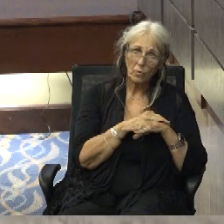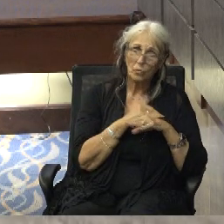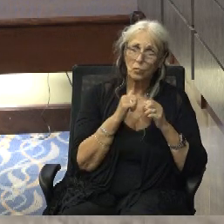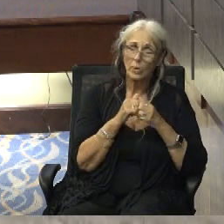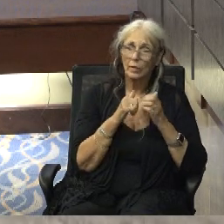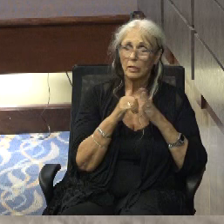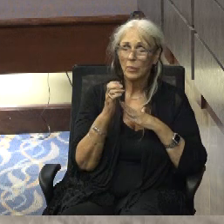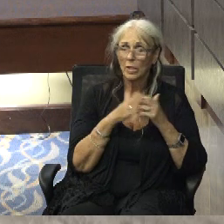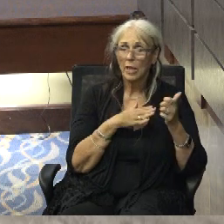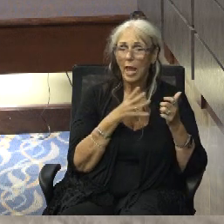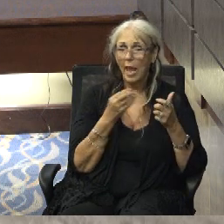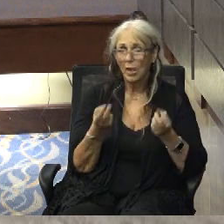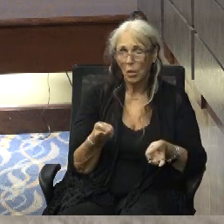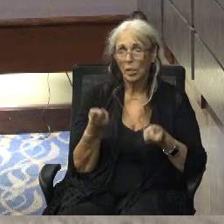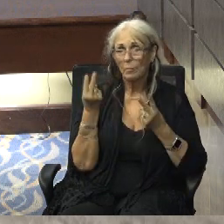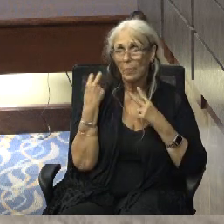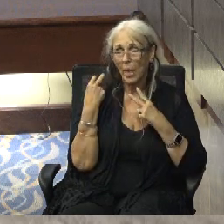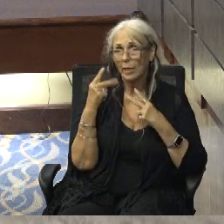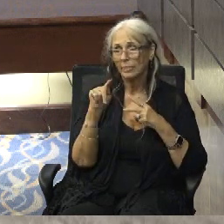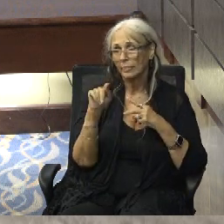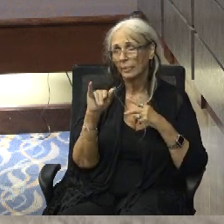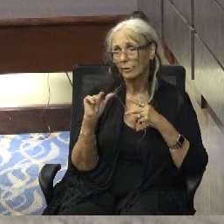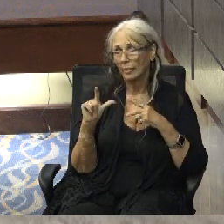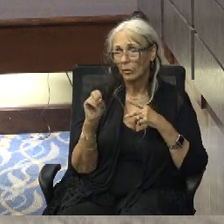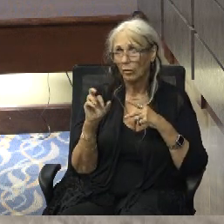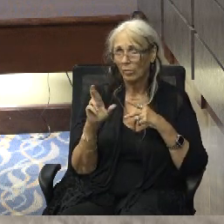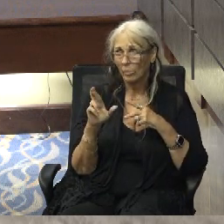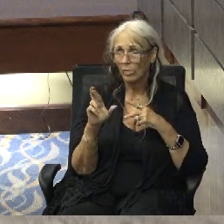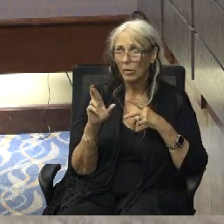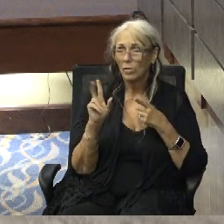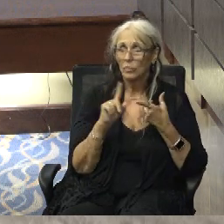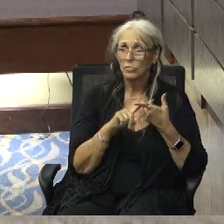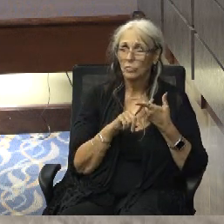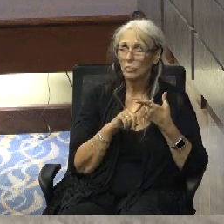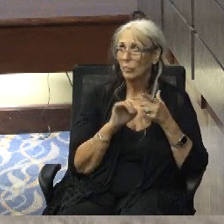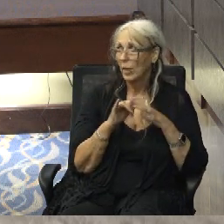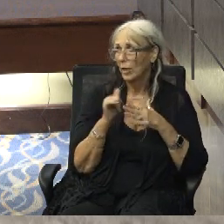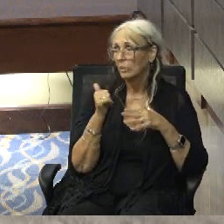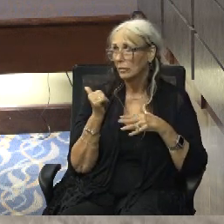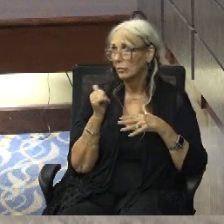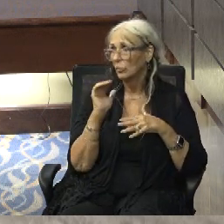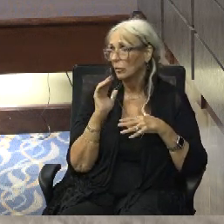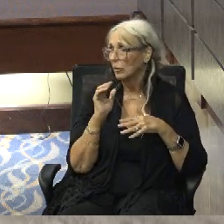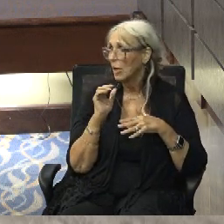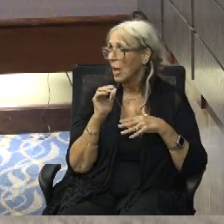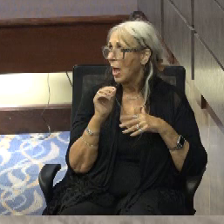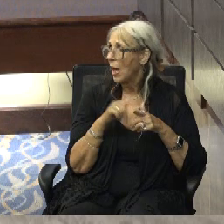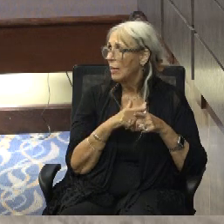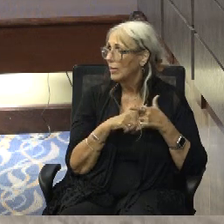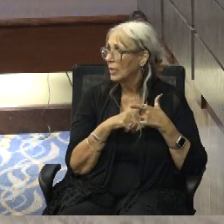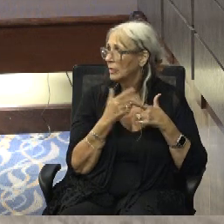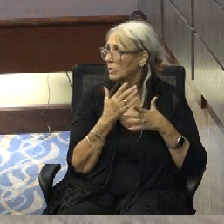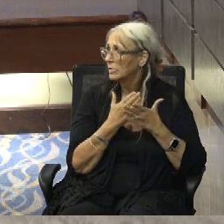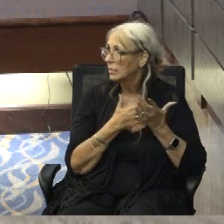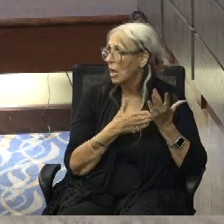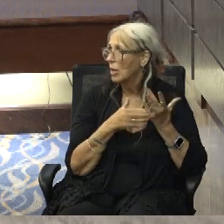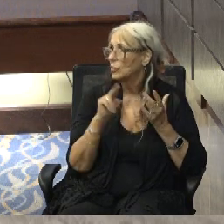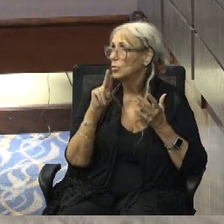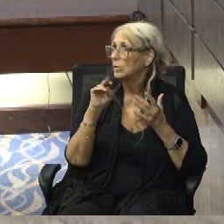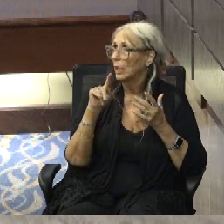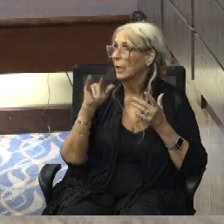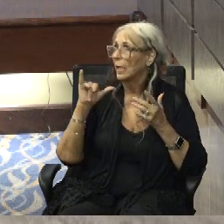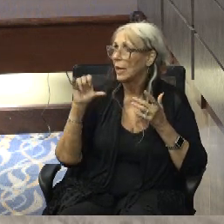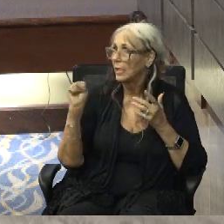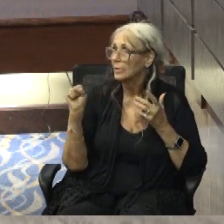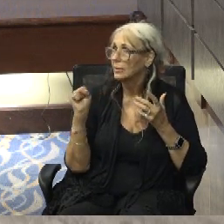And this is just looking back to Taylor, so everything from Taylor back into the site would be abandoned. There are some utilities to the